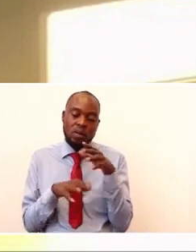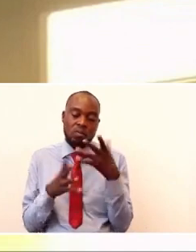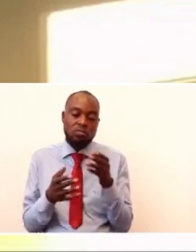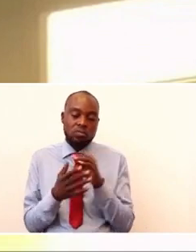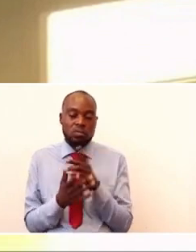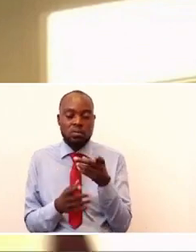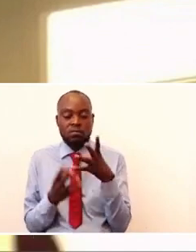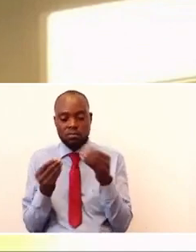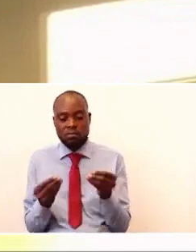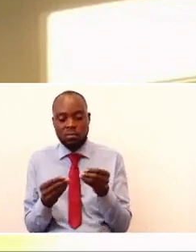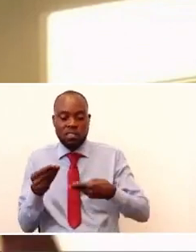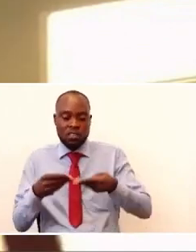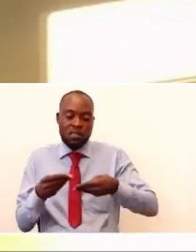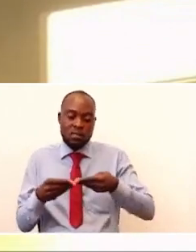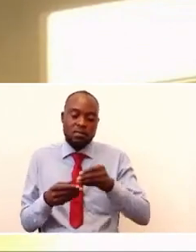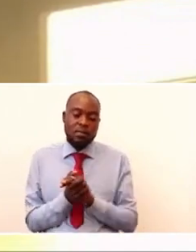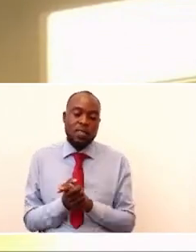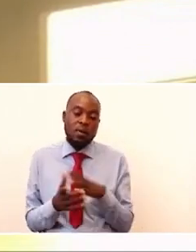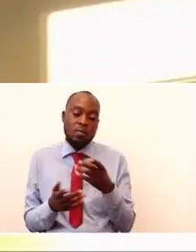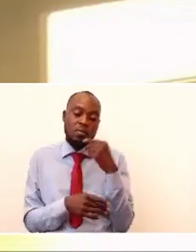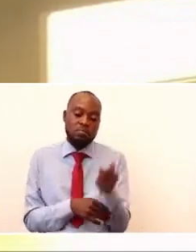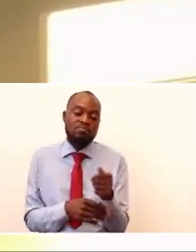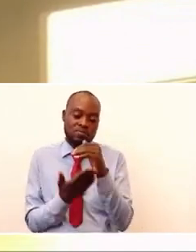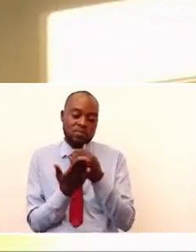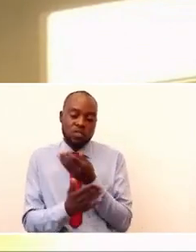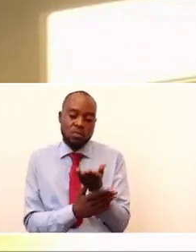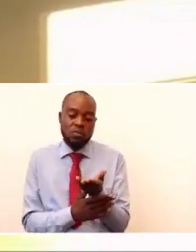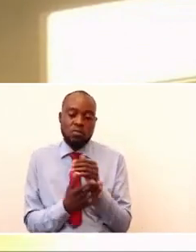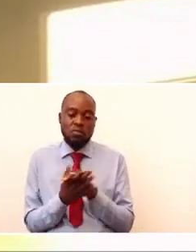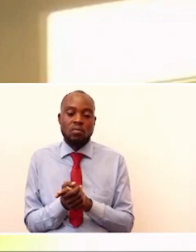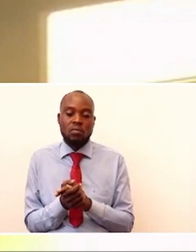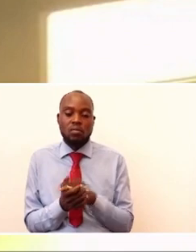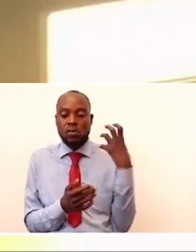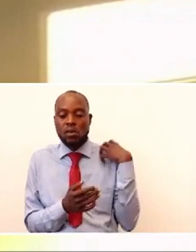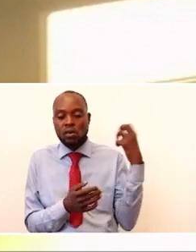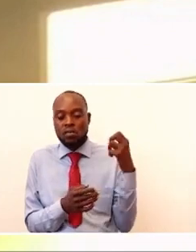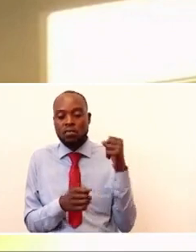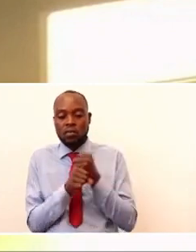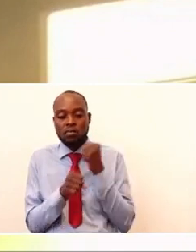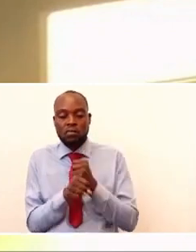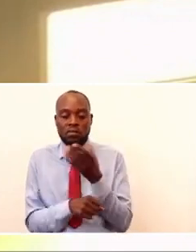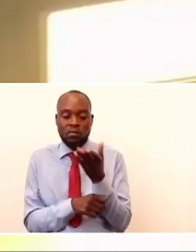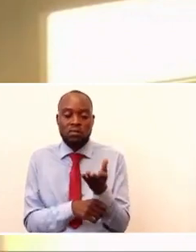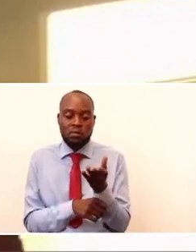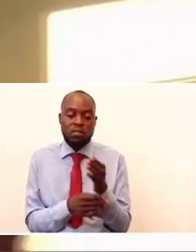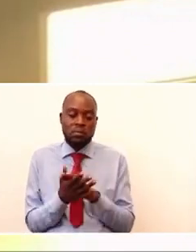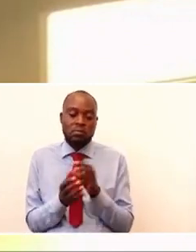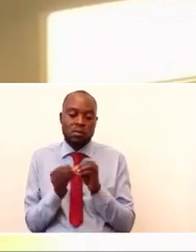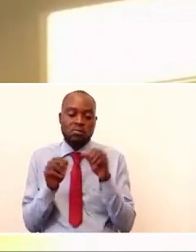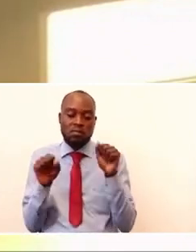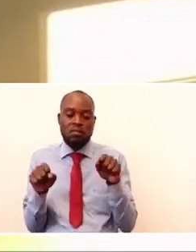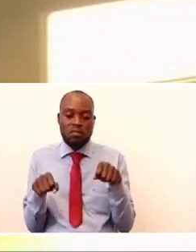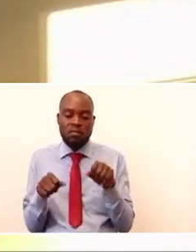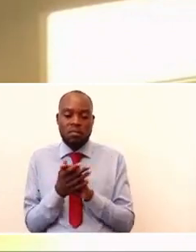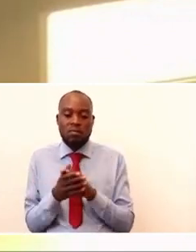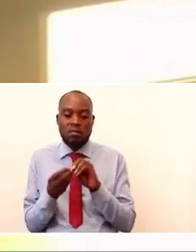do this transaction, but also easier to pay taxes on these transactions. And so that will reduce also fiscal evasion, which would allow government to